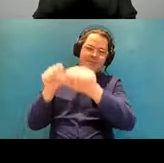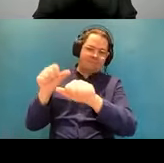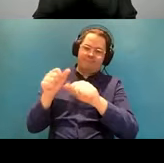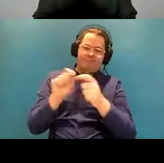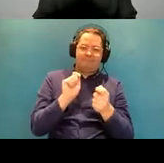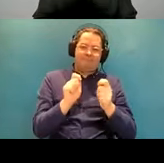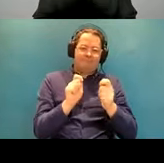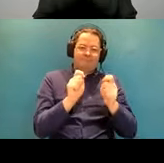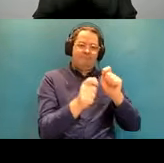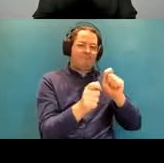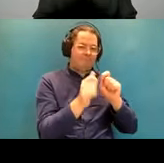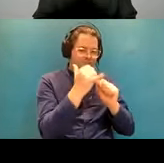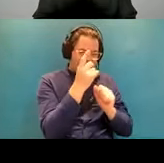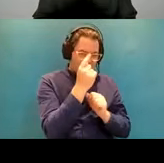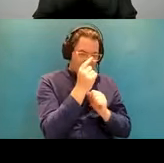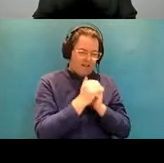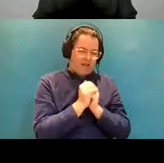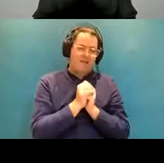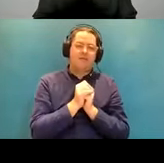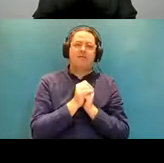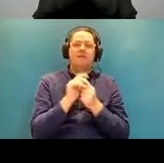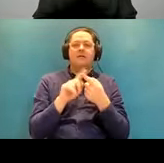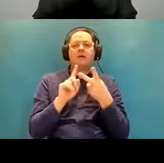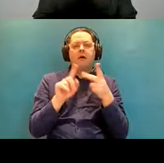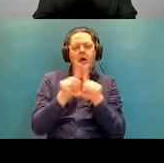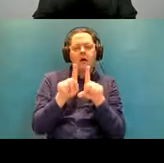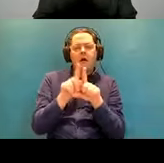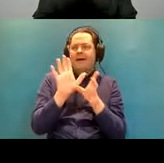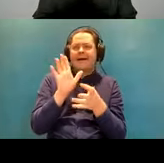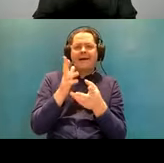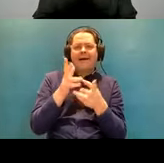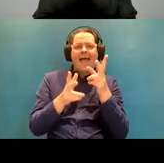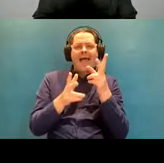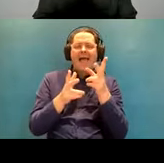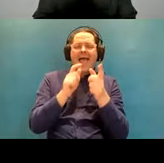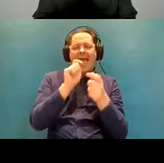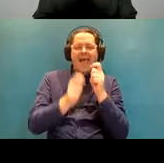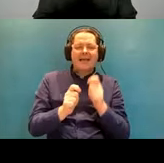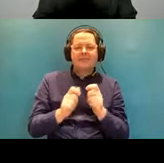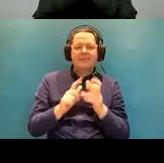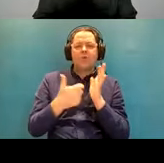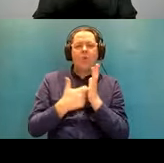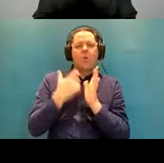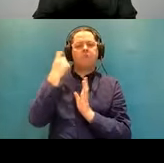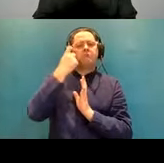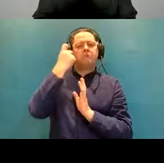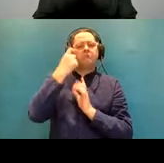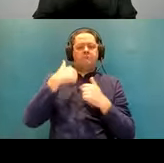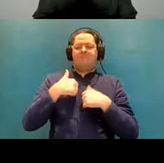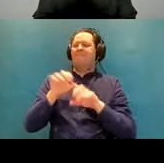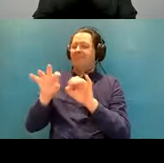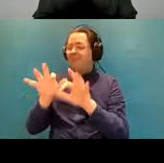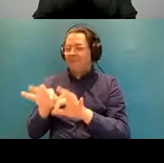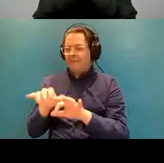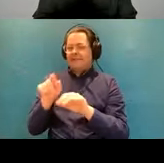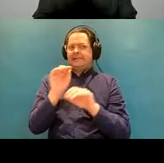work. And of course, you know, there's an inbuilt kind of editing or reflection on the part of the speakers. It